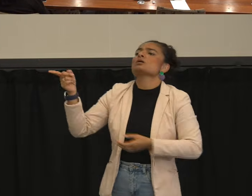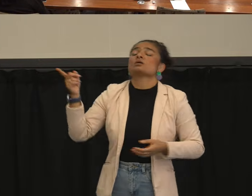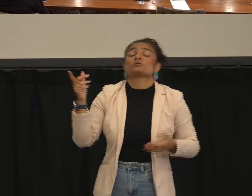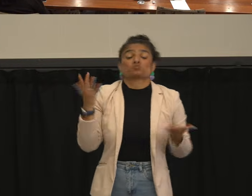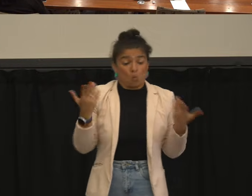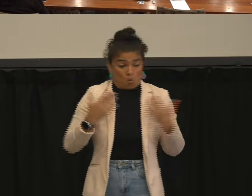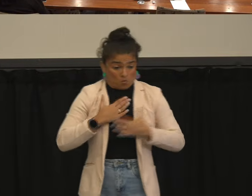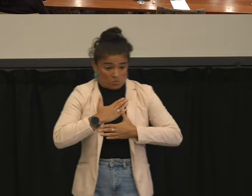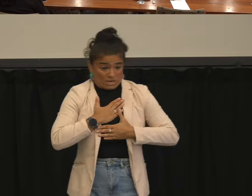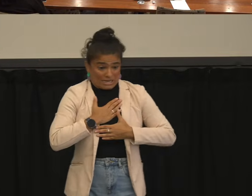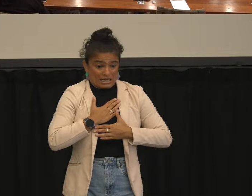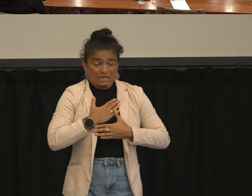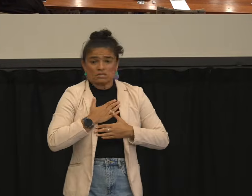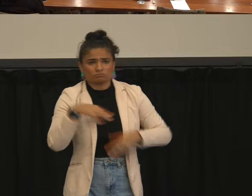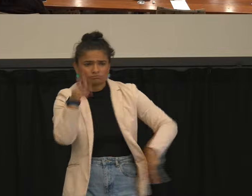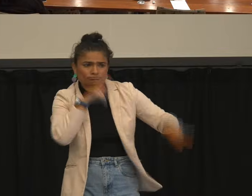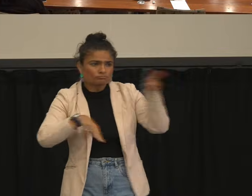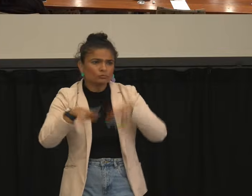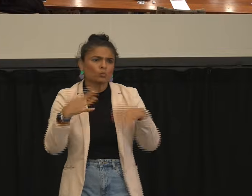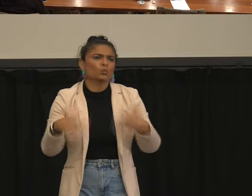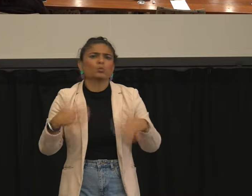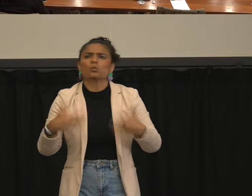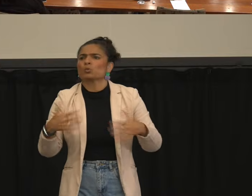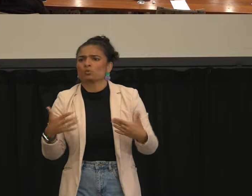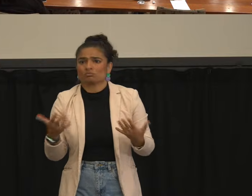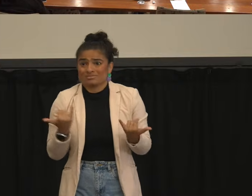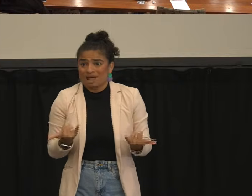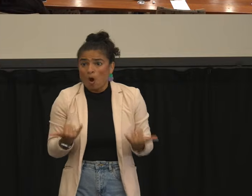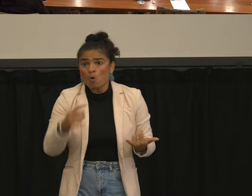be shared on SADiLaR.